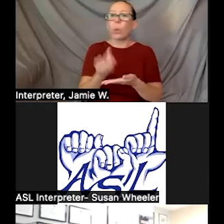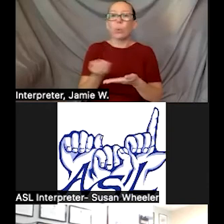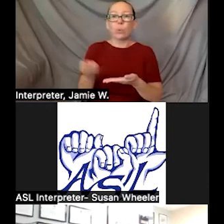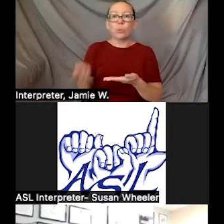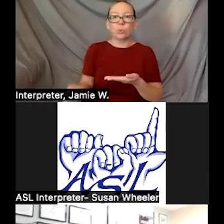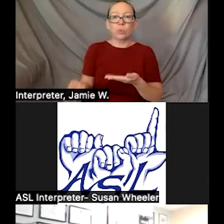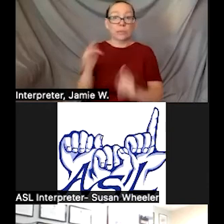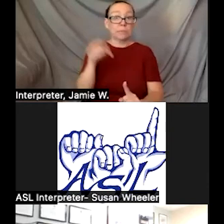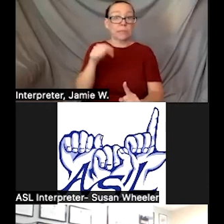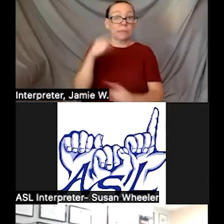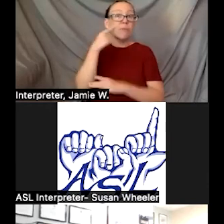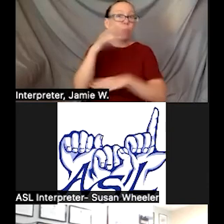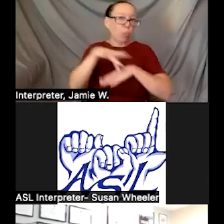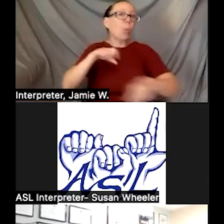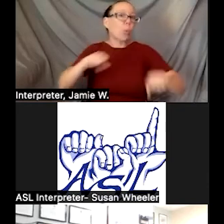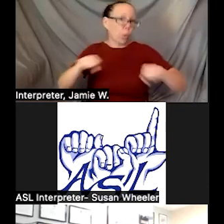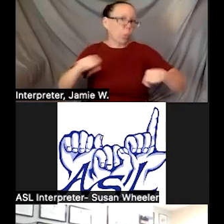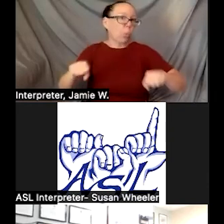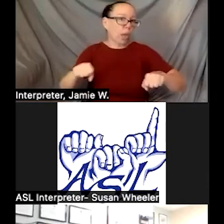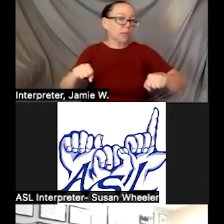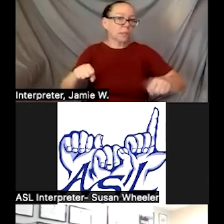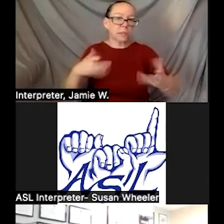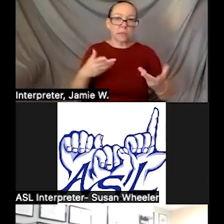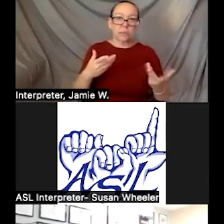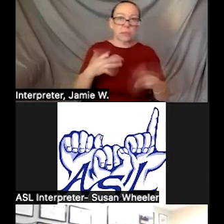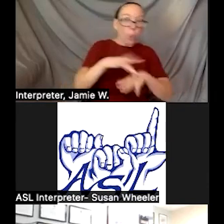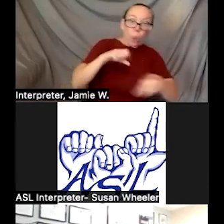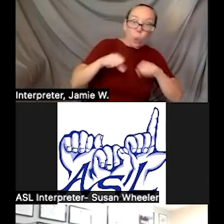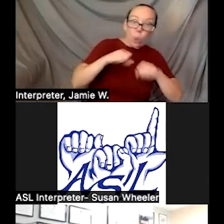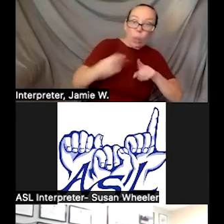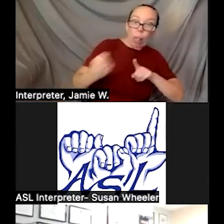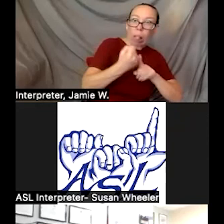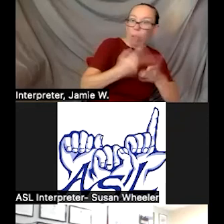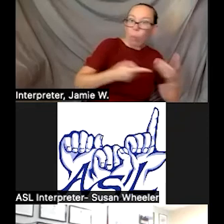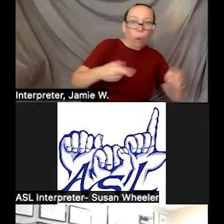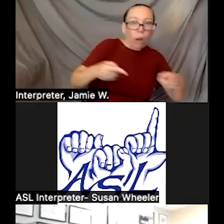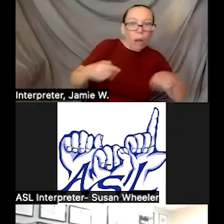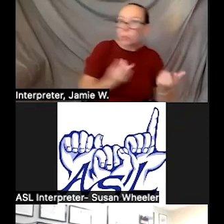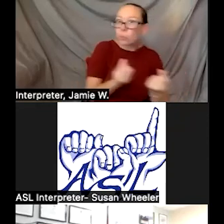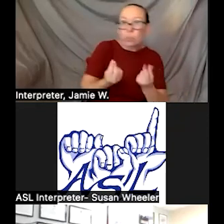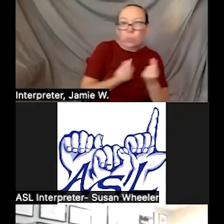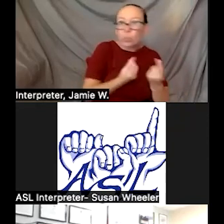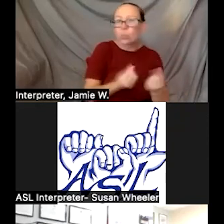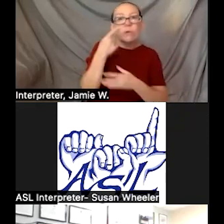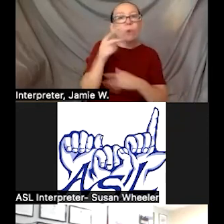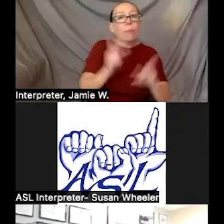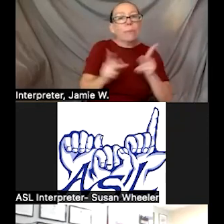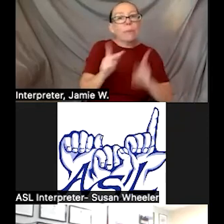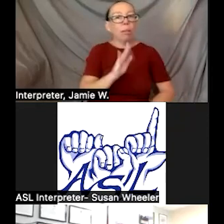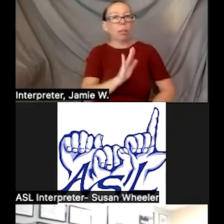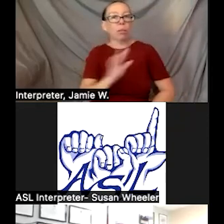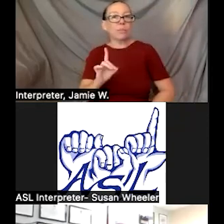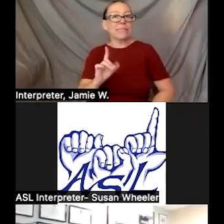particularly for earthquakes, of course, for what to do during an earthquake for people with disabilities. Is there a way of a